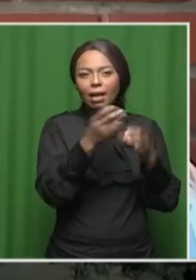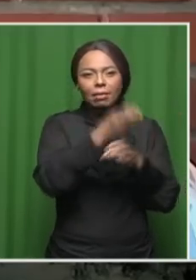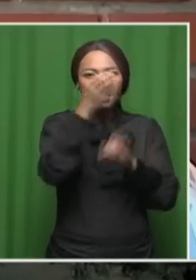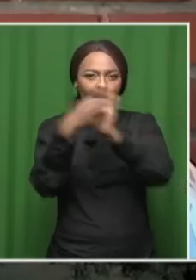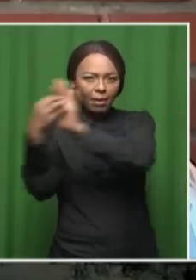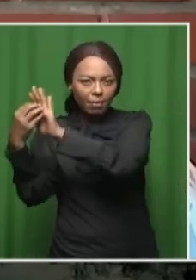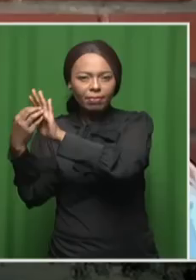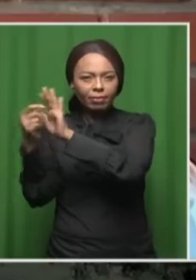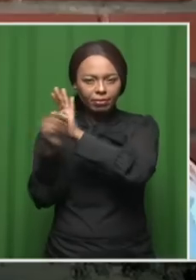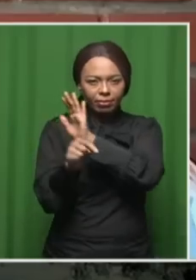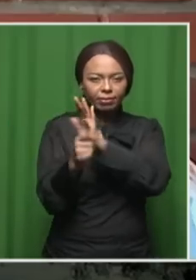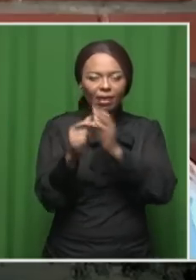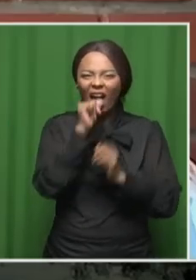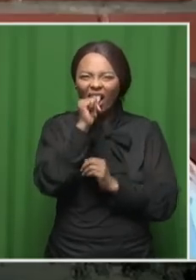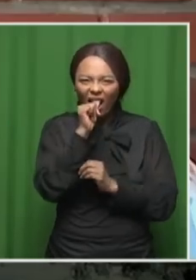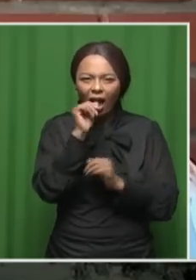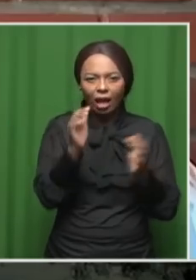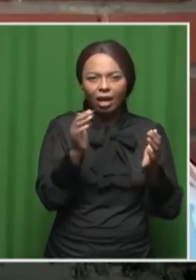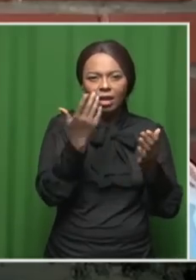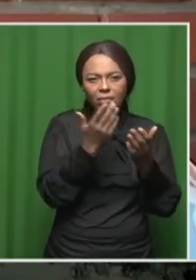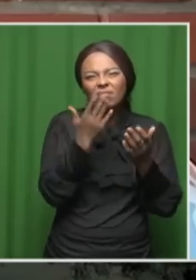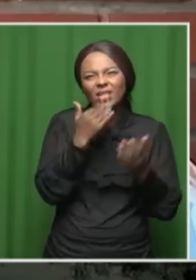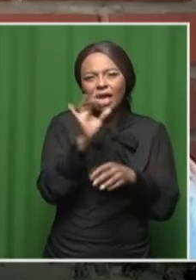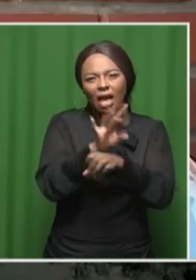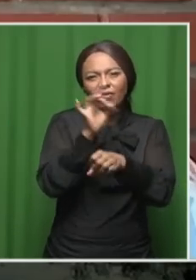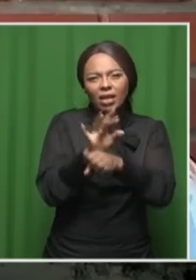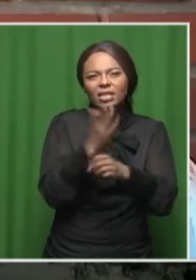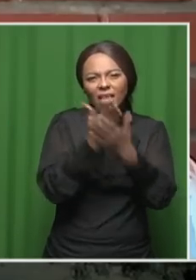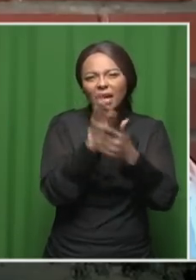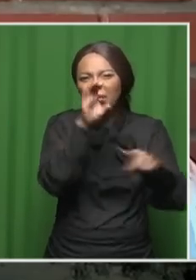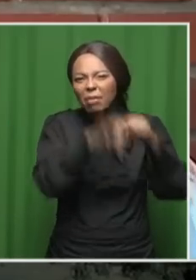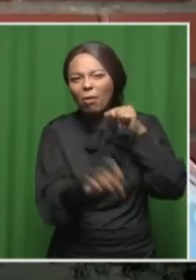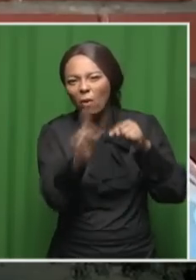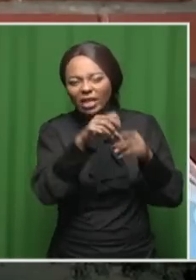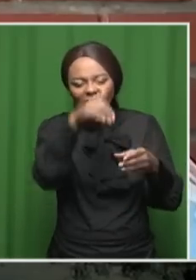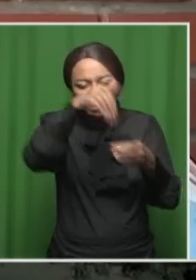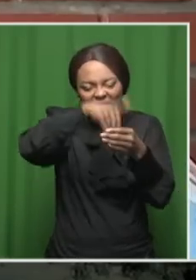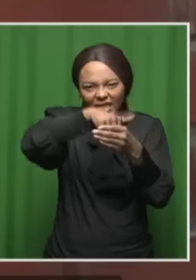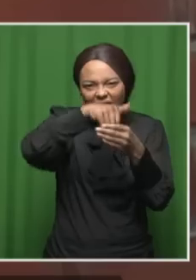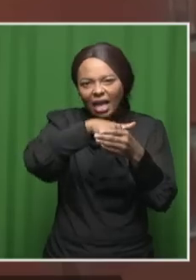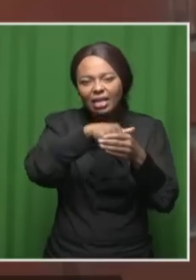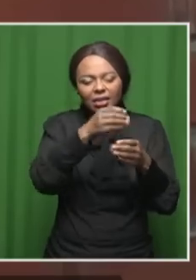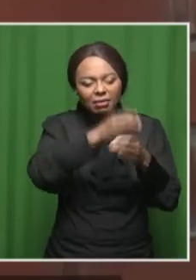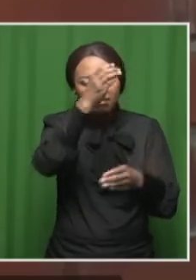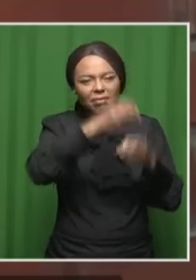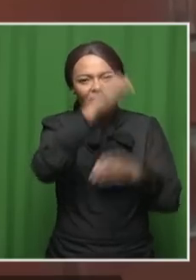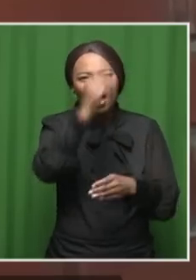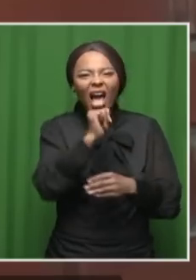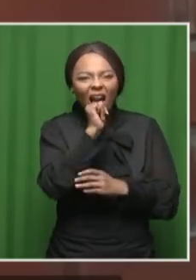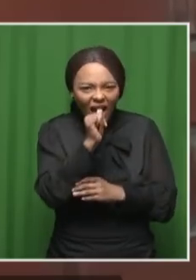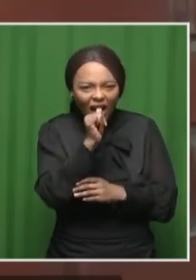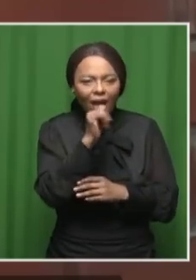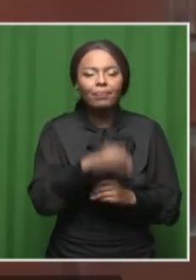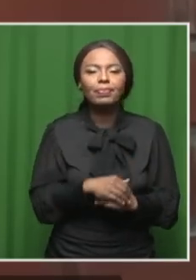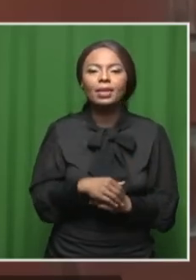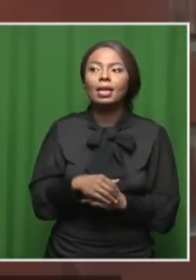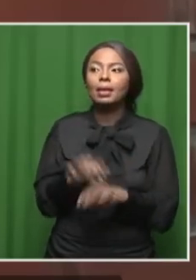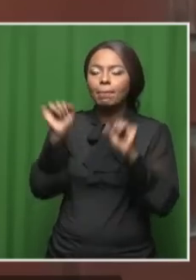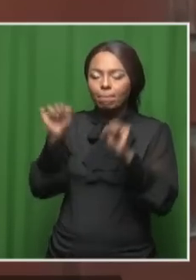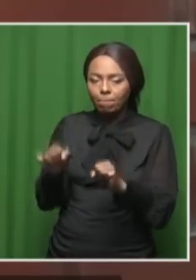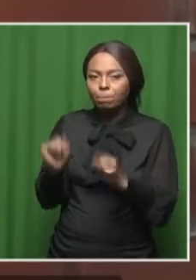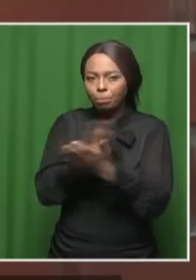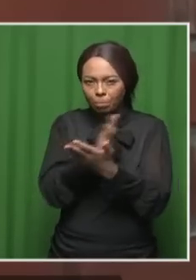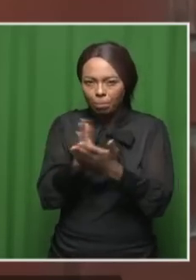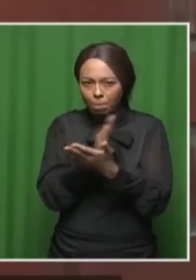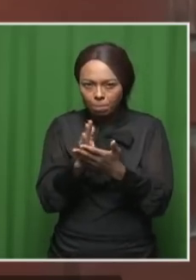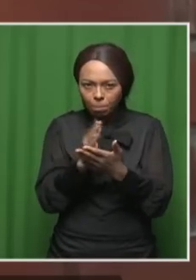for? Yes, some, especially people that have that are immunocompromised, they would